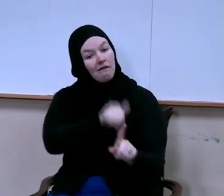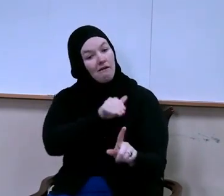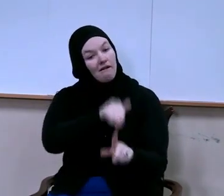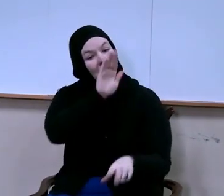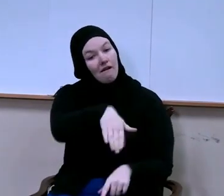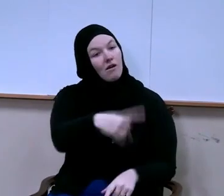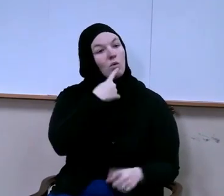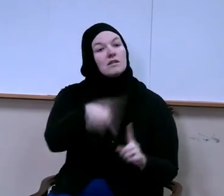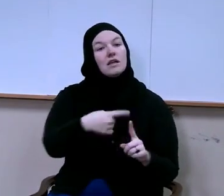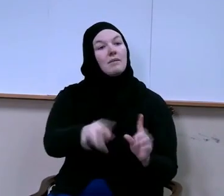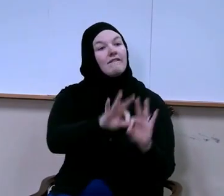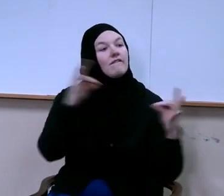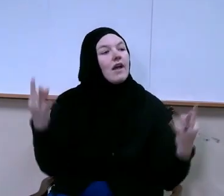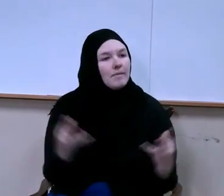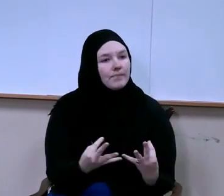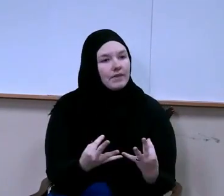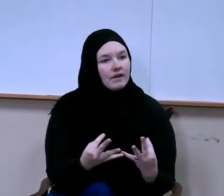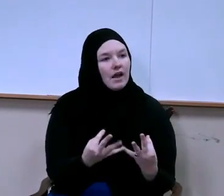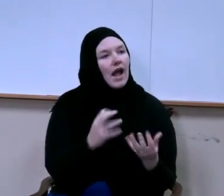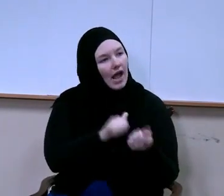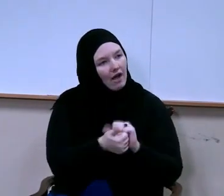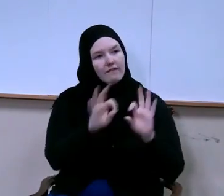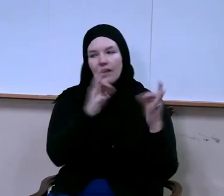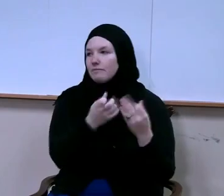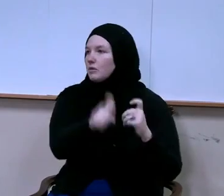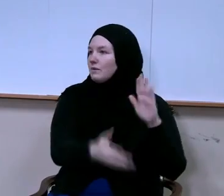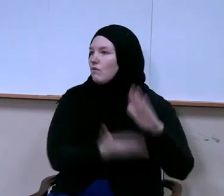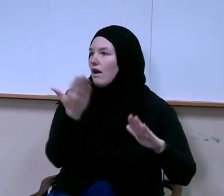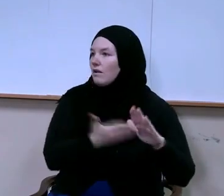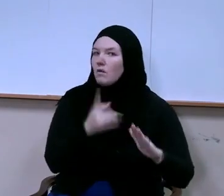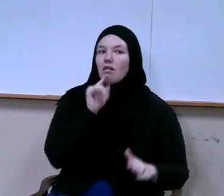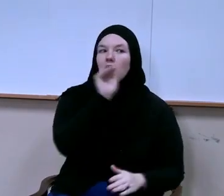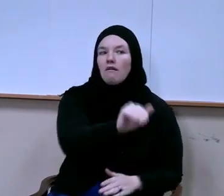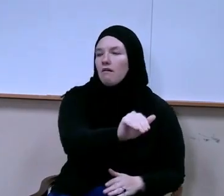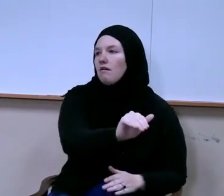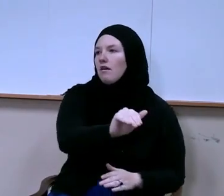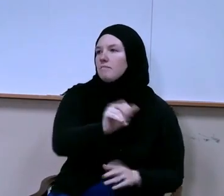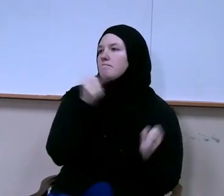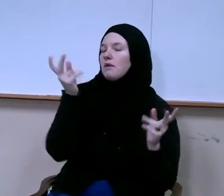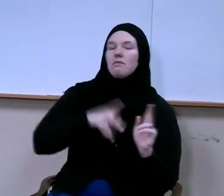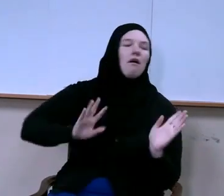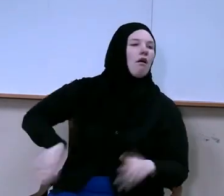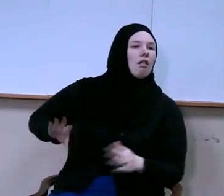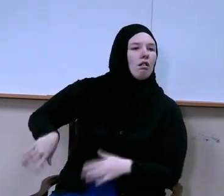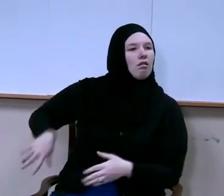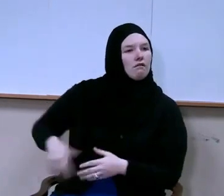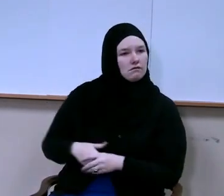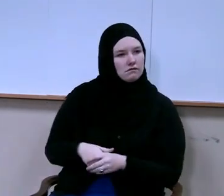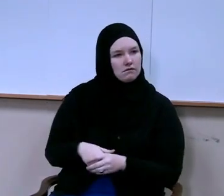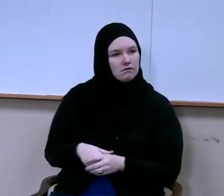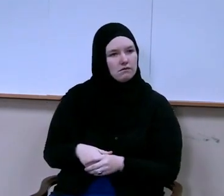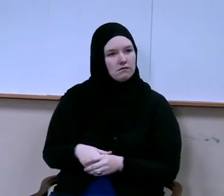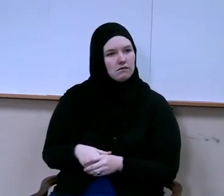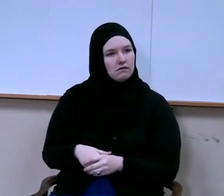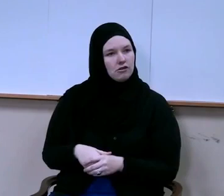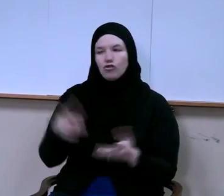the Quran says about family and how it ought to be run. So that is mentioning of Allah that we do not mean, we